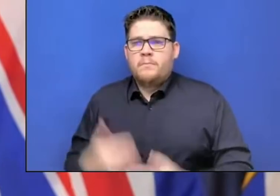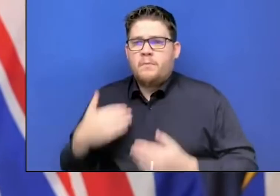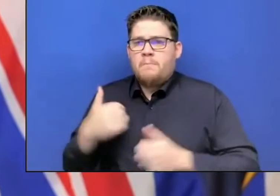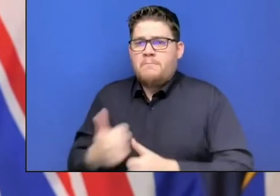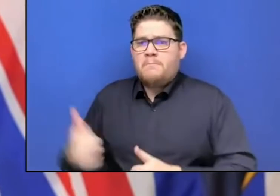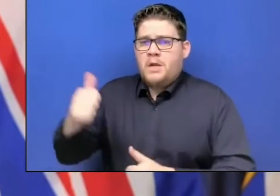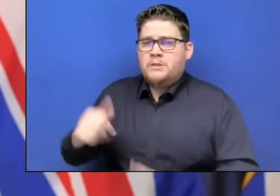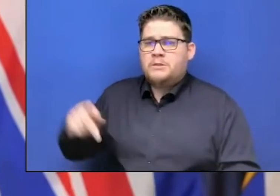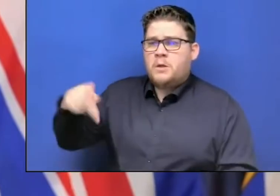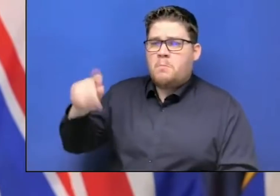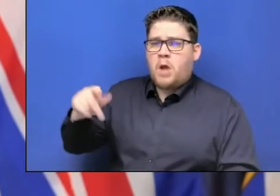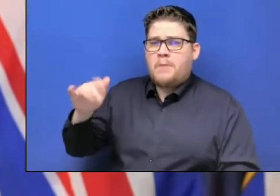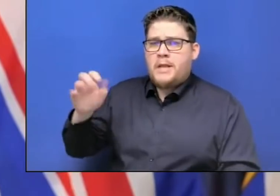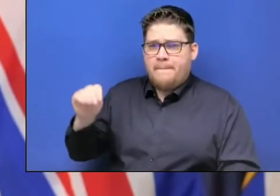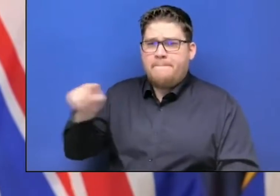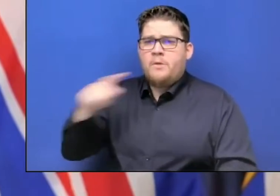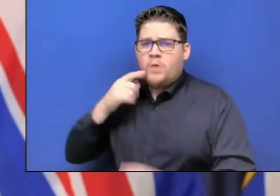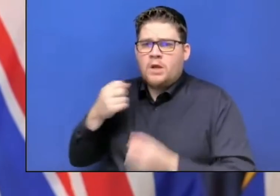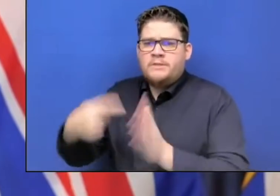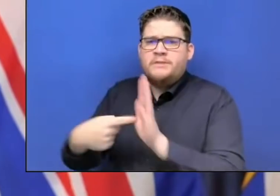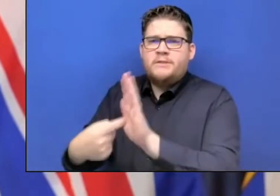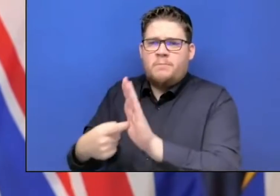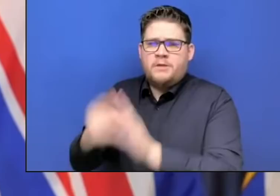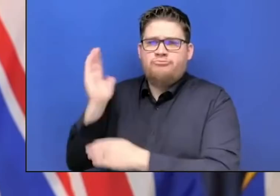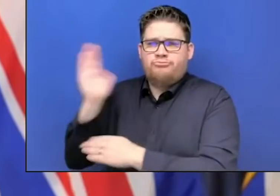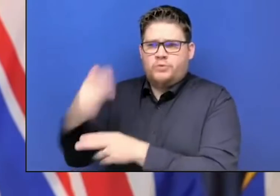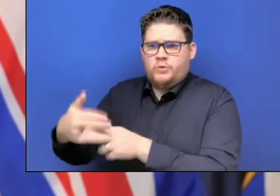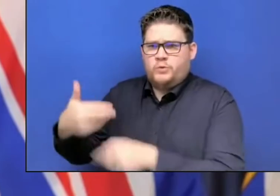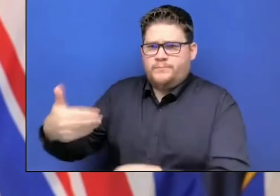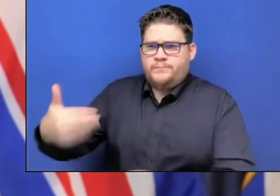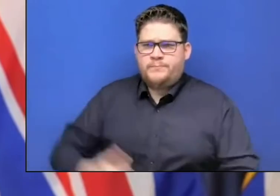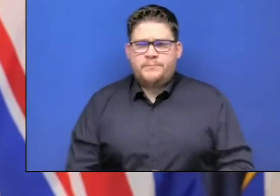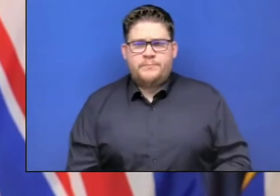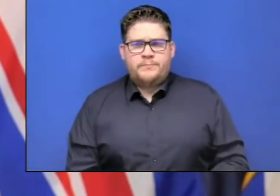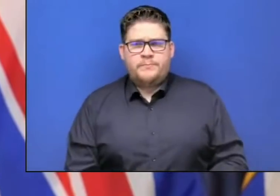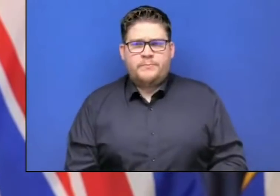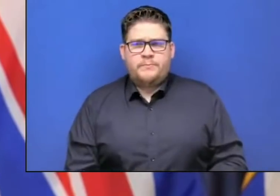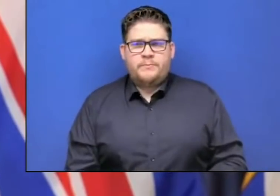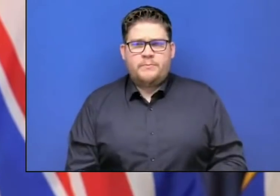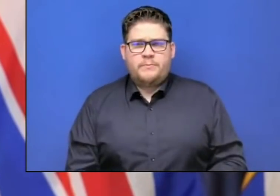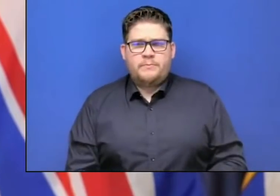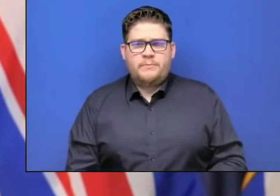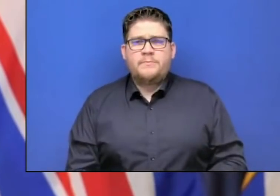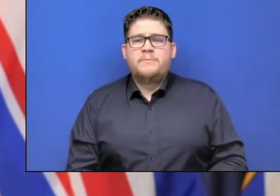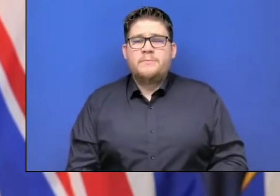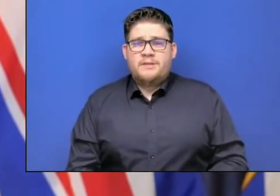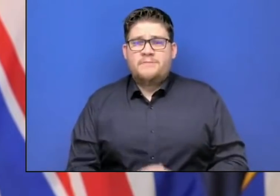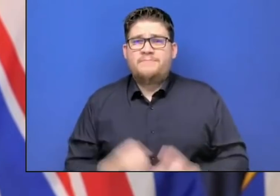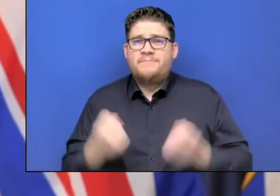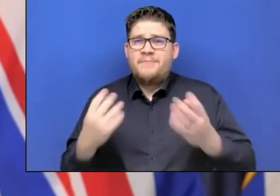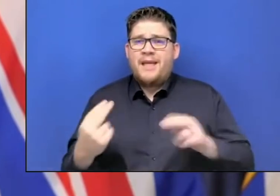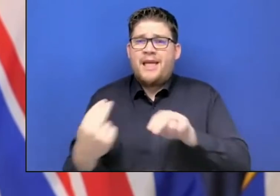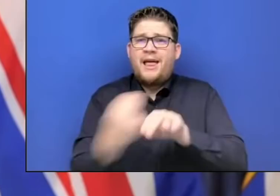very, very well in the short term when she has her opportunity to speak. Multiple highways remain closed throughout